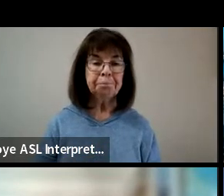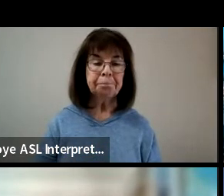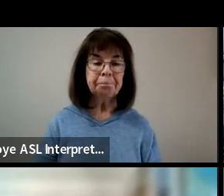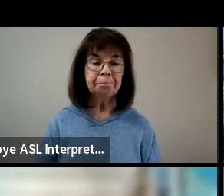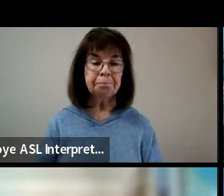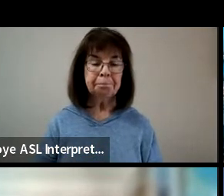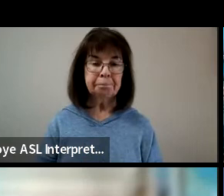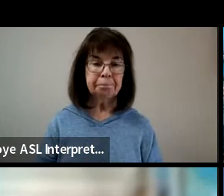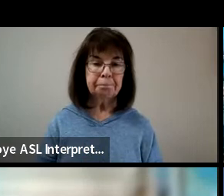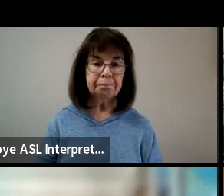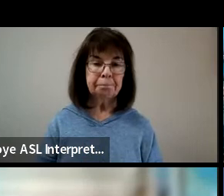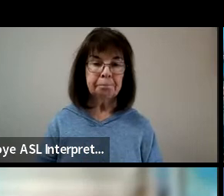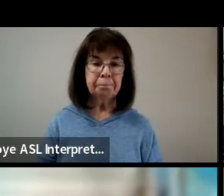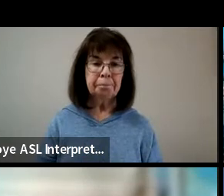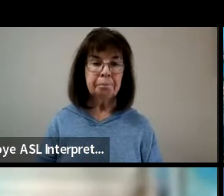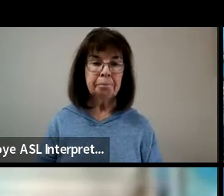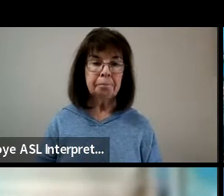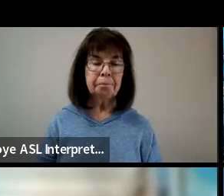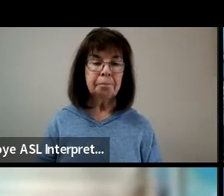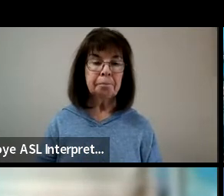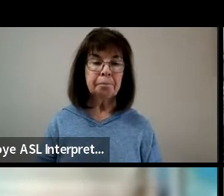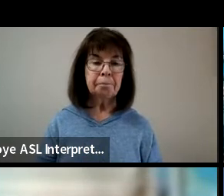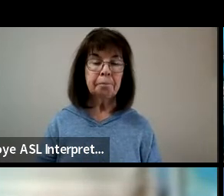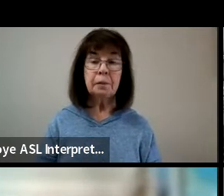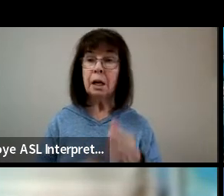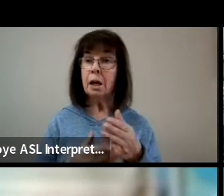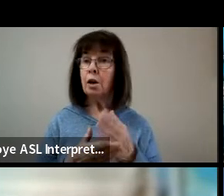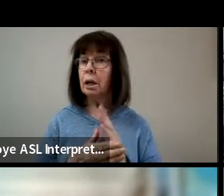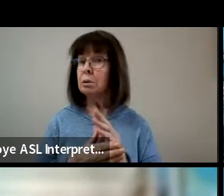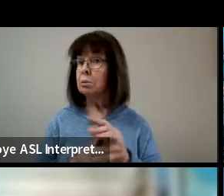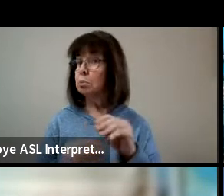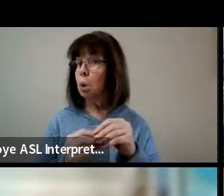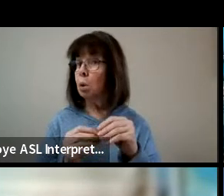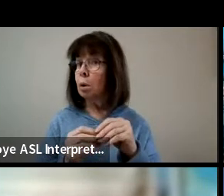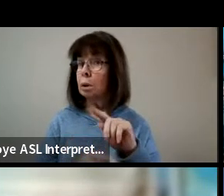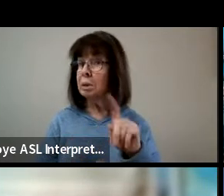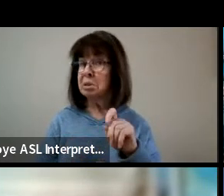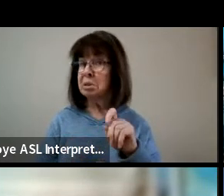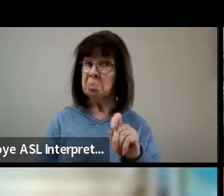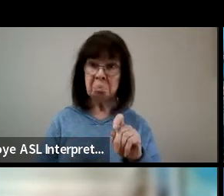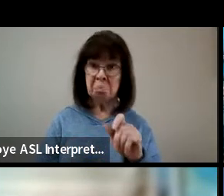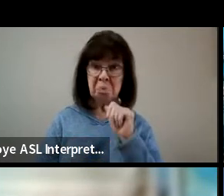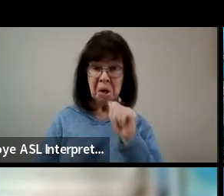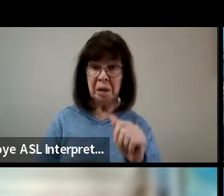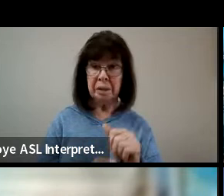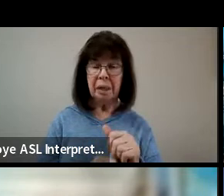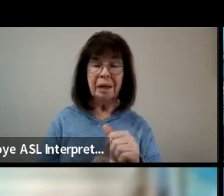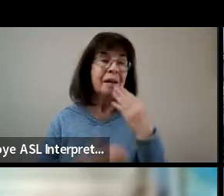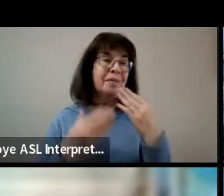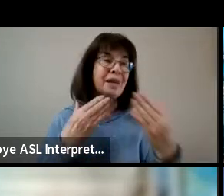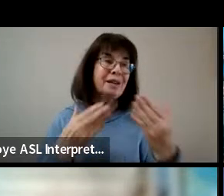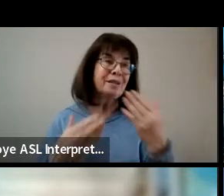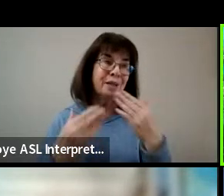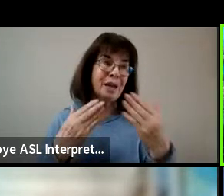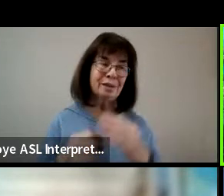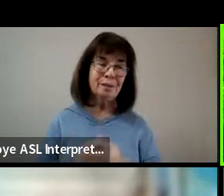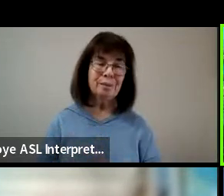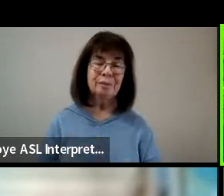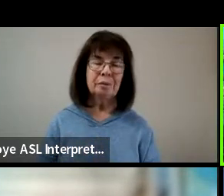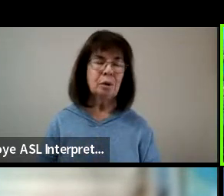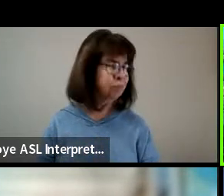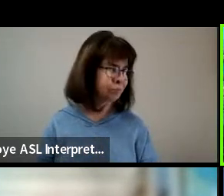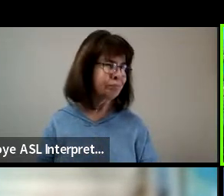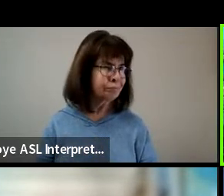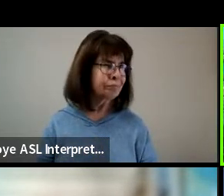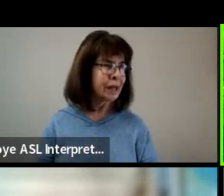All right. Doesn't look like there are other questions. Thank you so much, Jennifer. Thank you for having